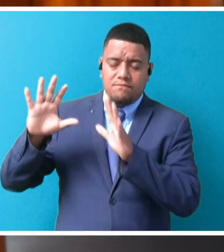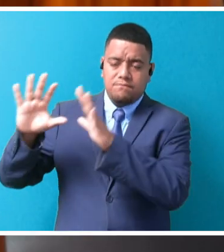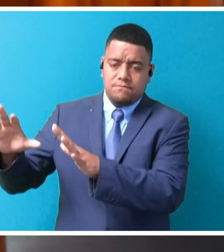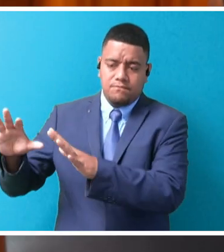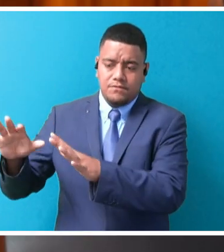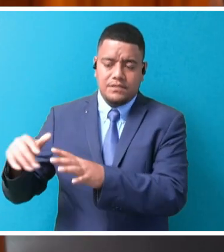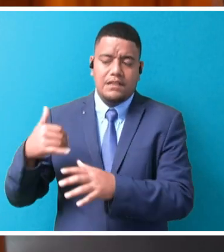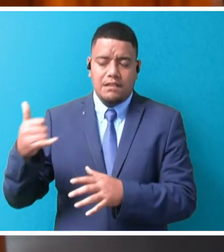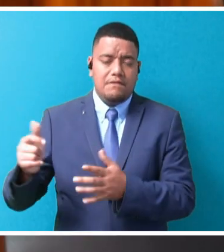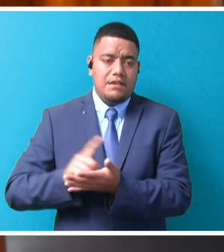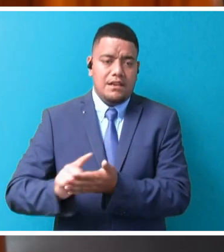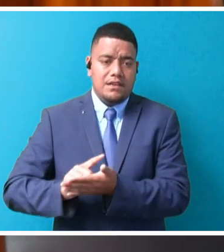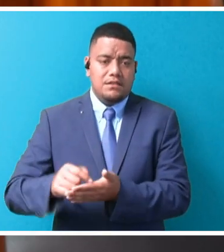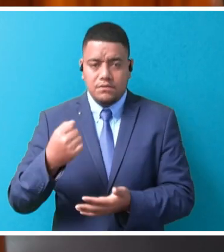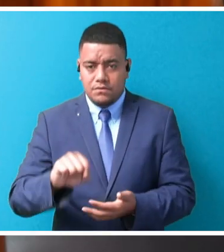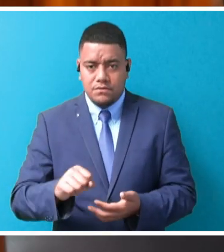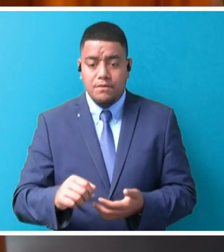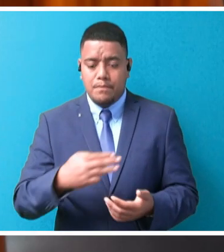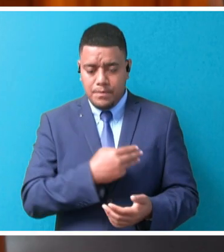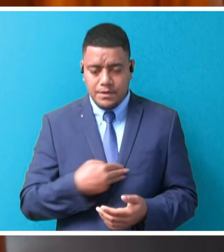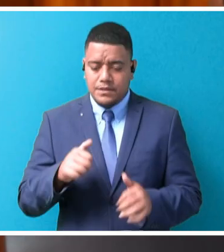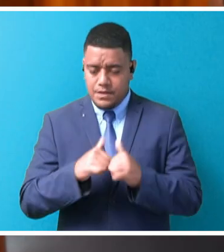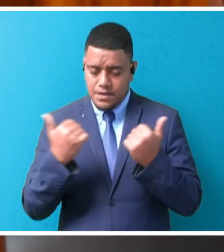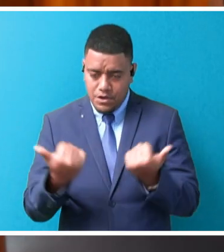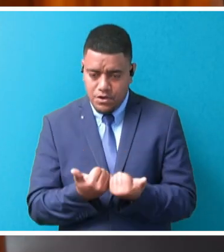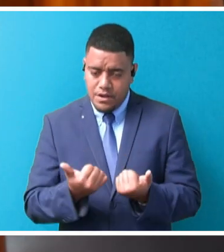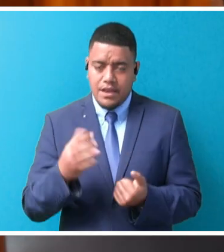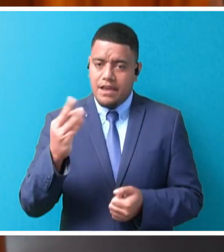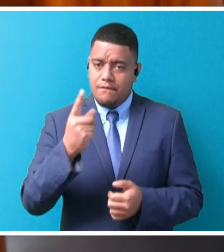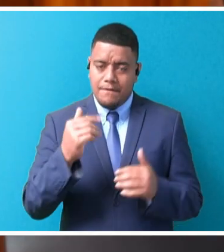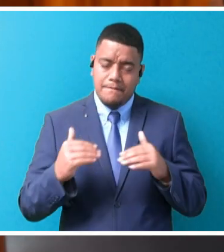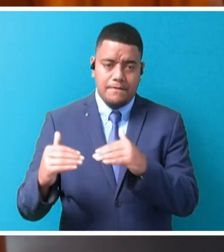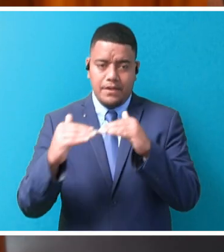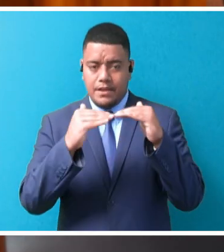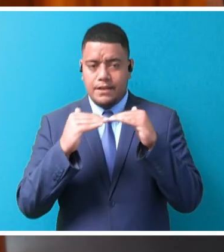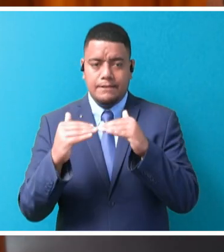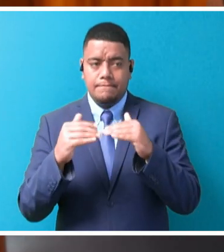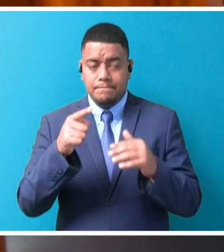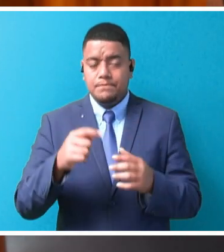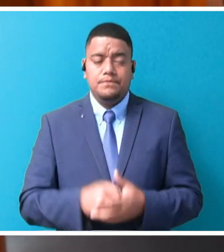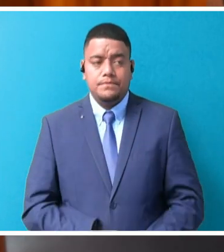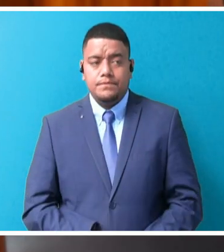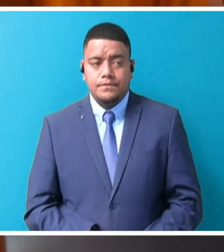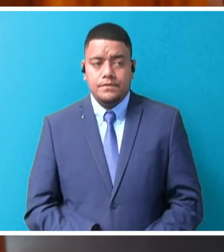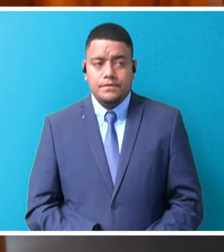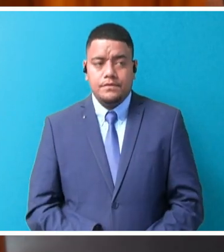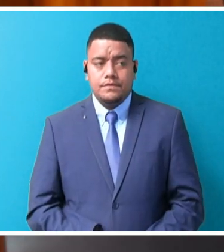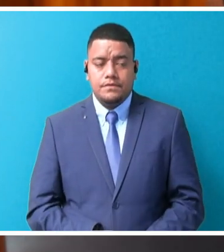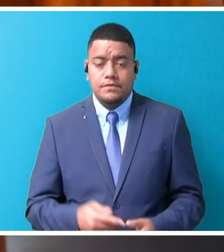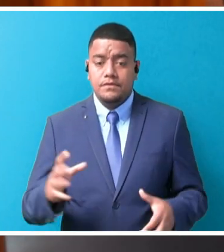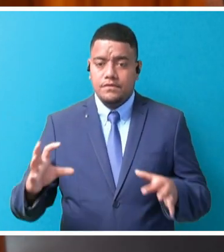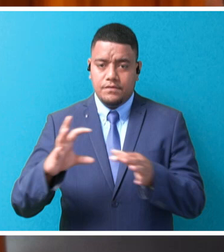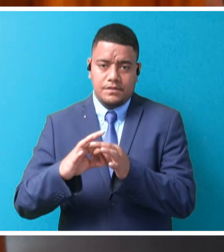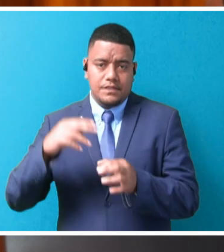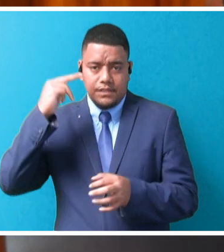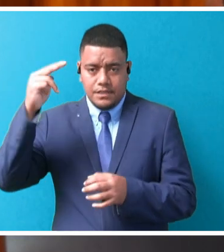peripheral projects. The Ministry agrees wholeheartedly and has embedded this principle in the formulation of its